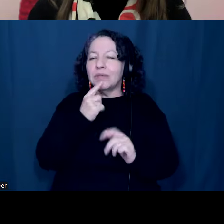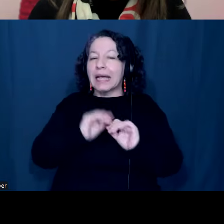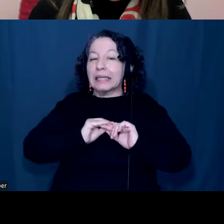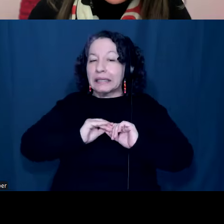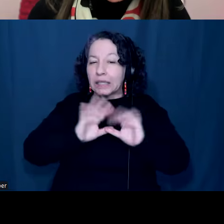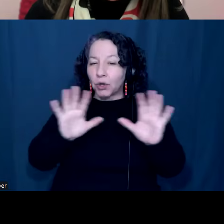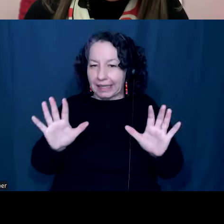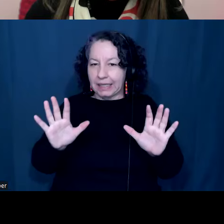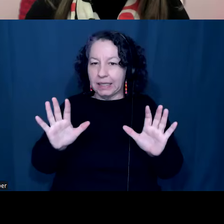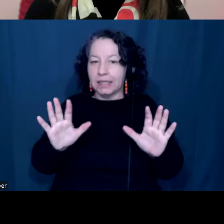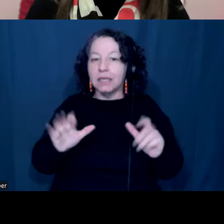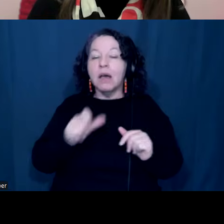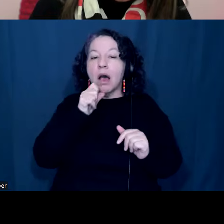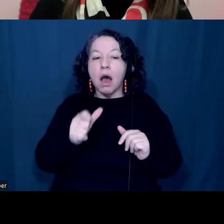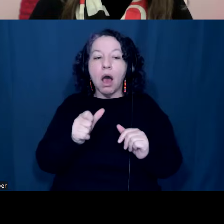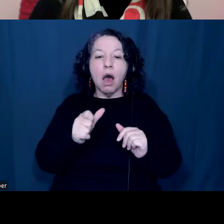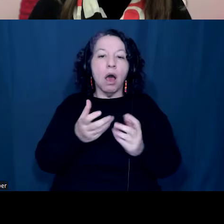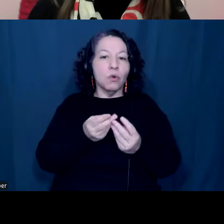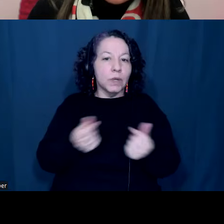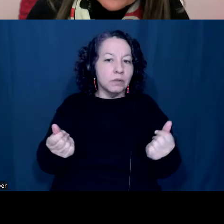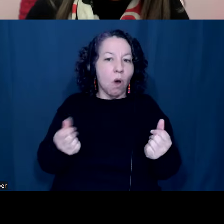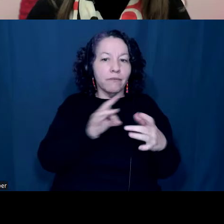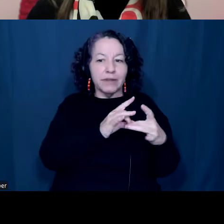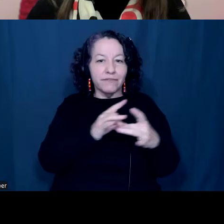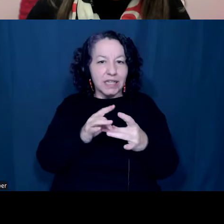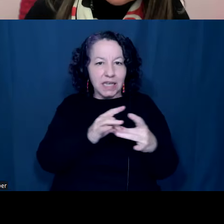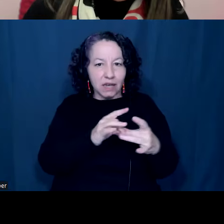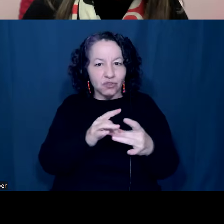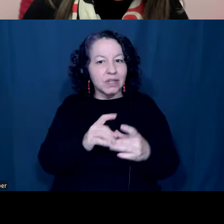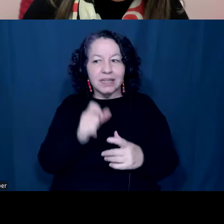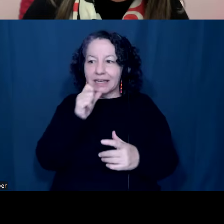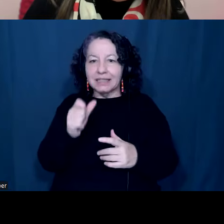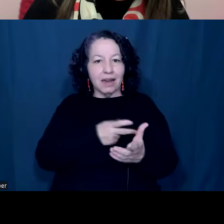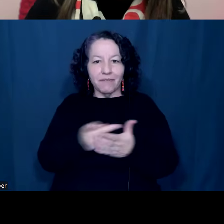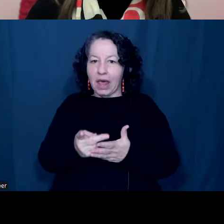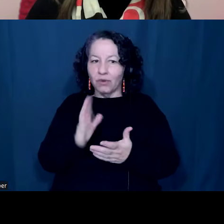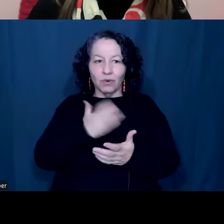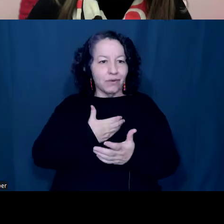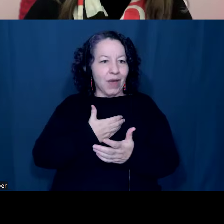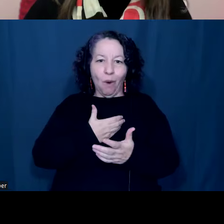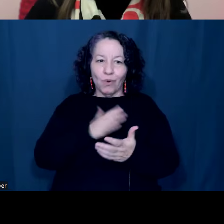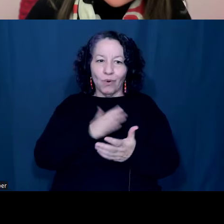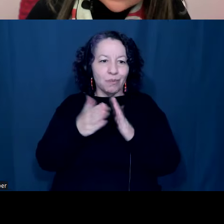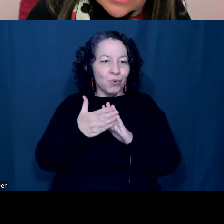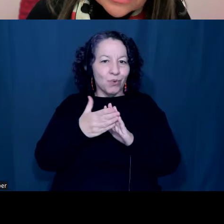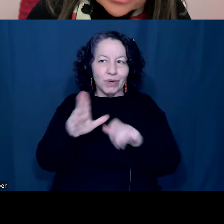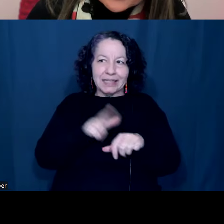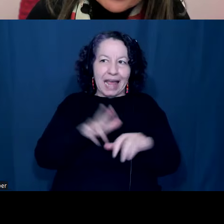unresolved affiliation is not a failure of Native communities. It is